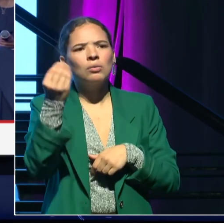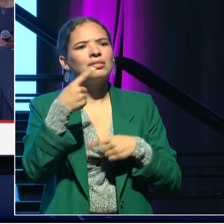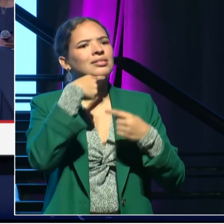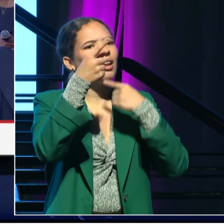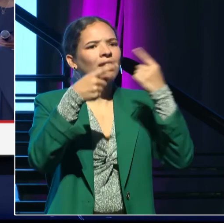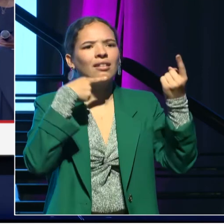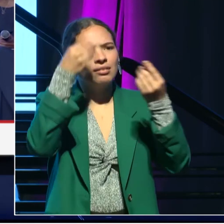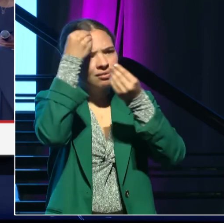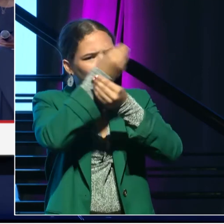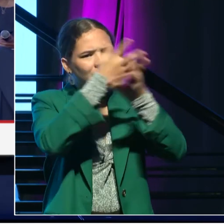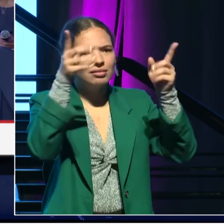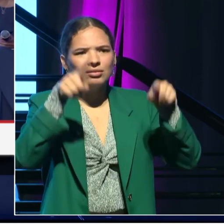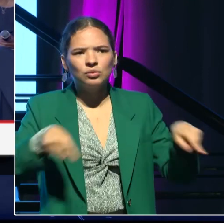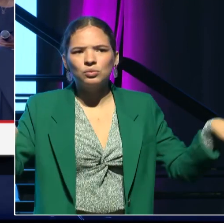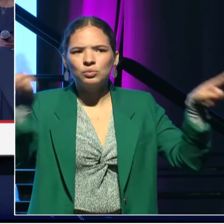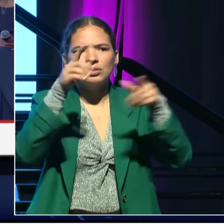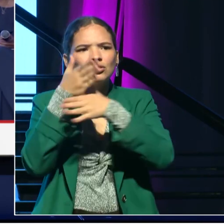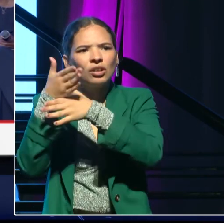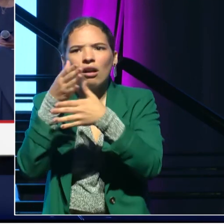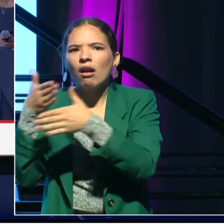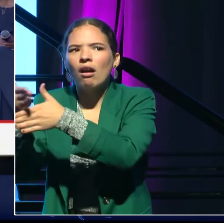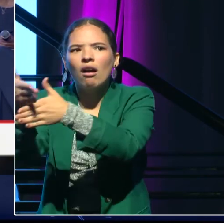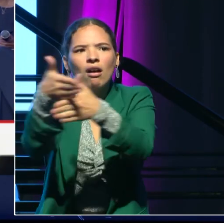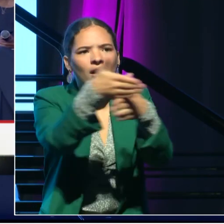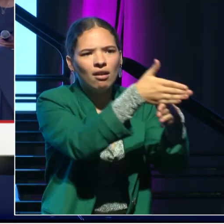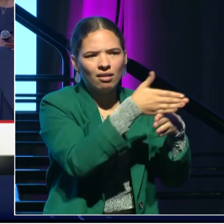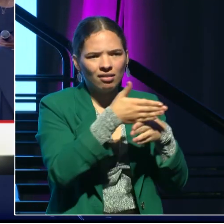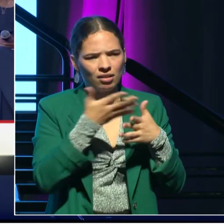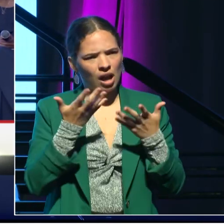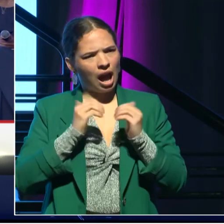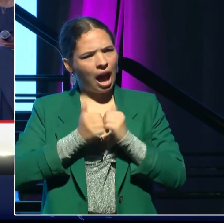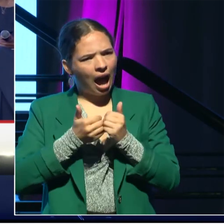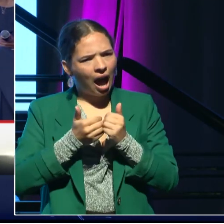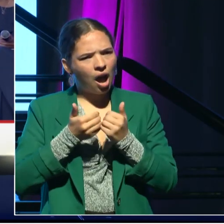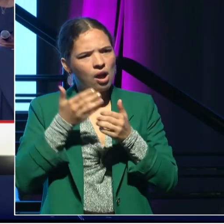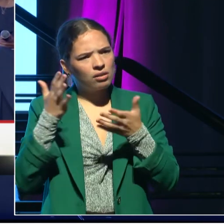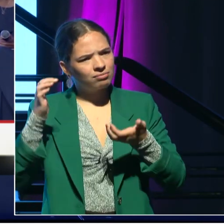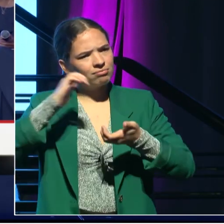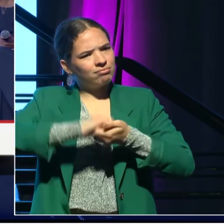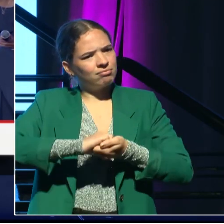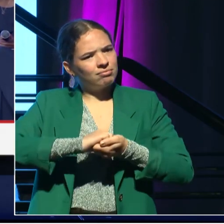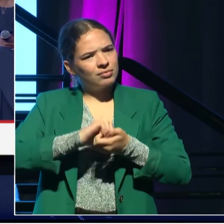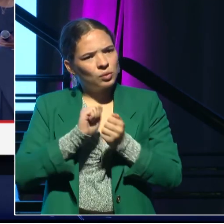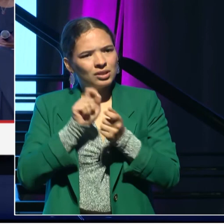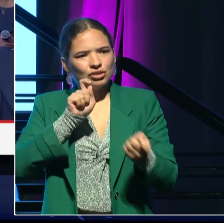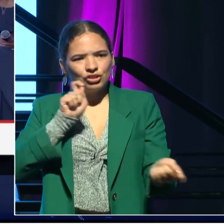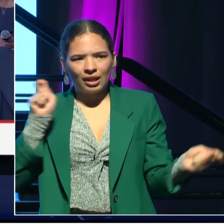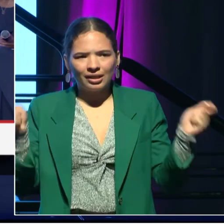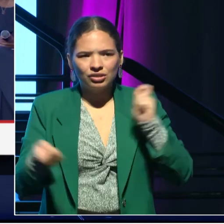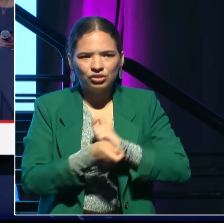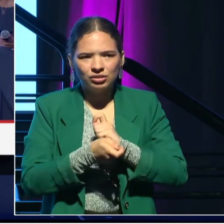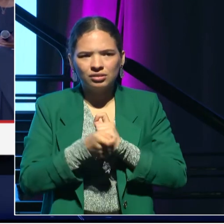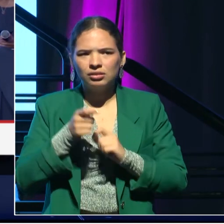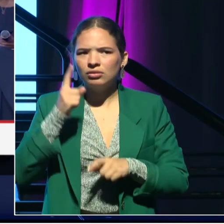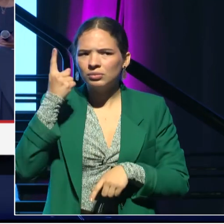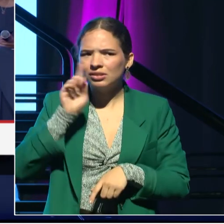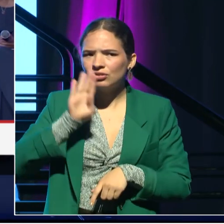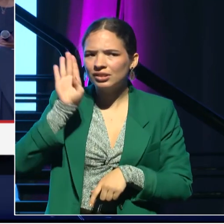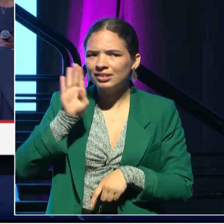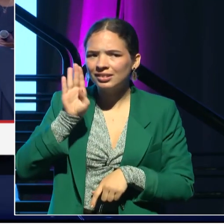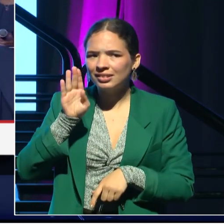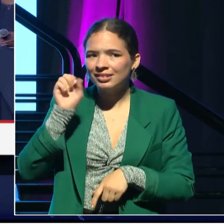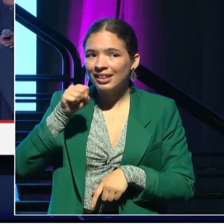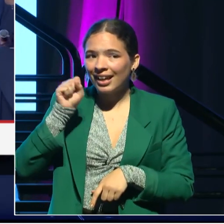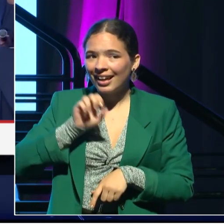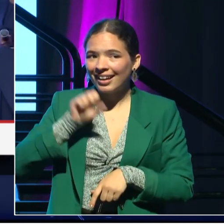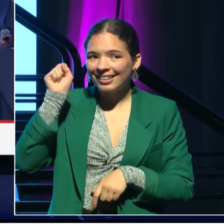one. That's how we build collaboration. That's how we build change. And I see somebody putting her hand up. I hope that means yes, like you